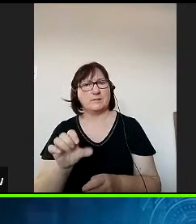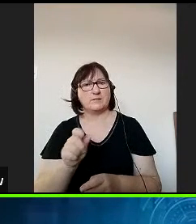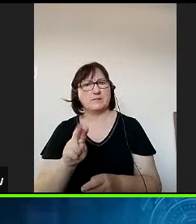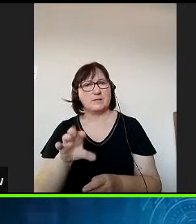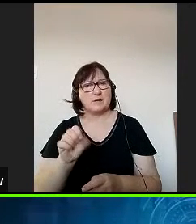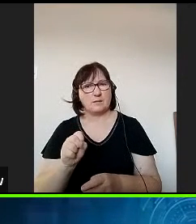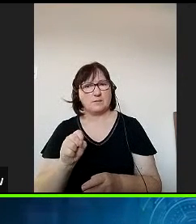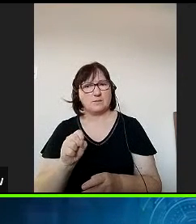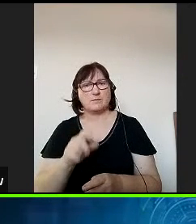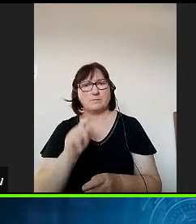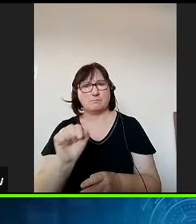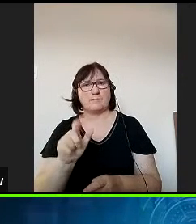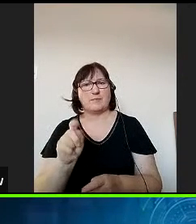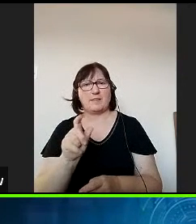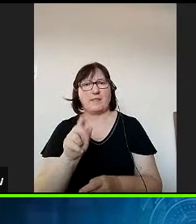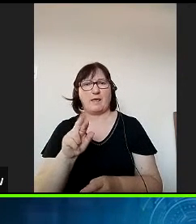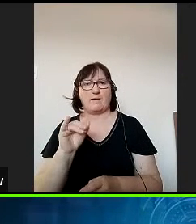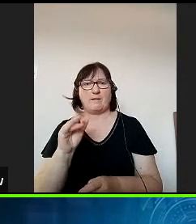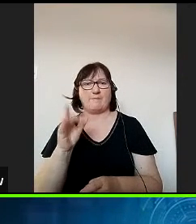system?